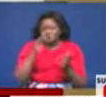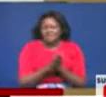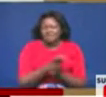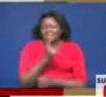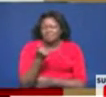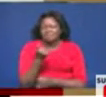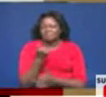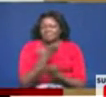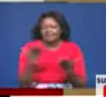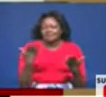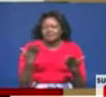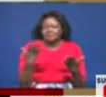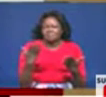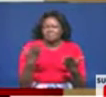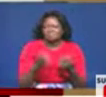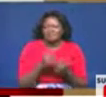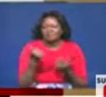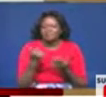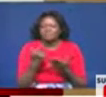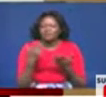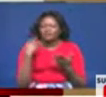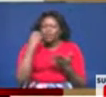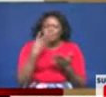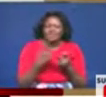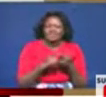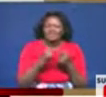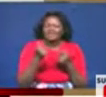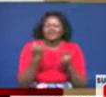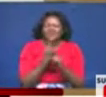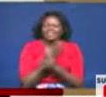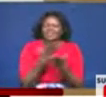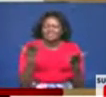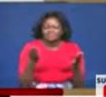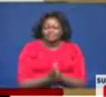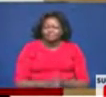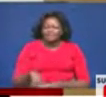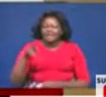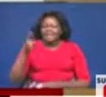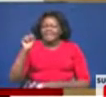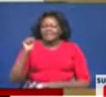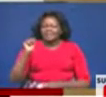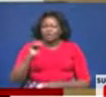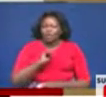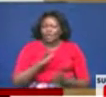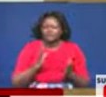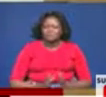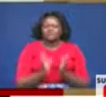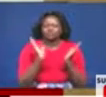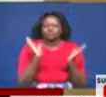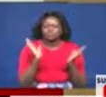beverages, cosmetics, SIM cards, raw hides and skins, among others. Kenya Revenue Authority Commissioner General John